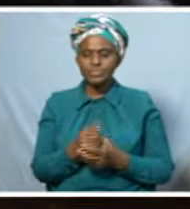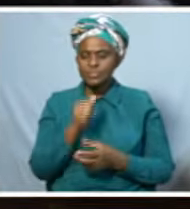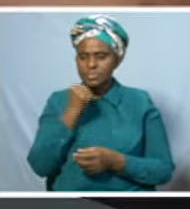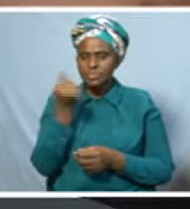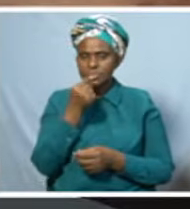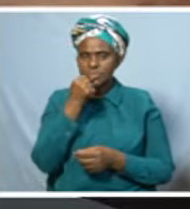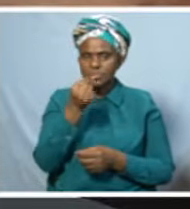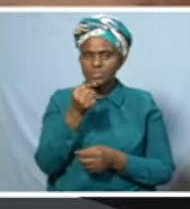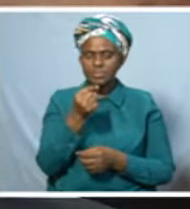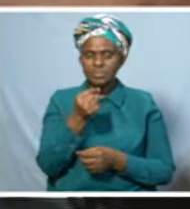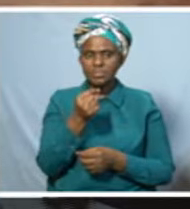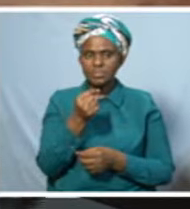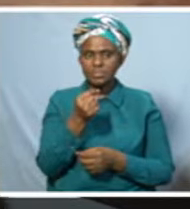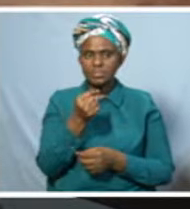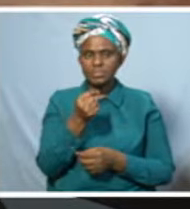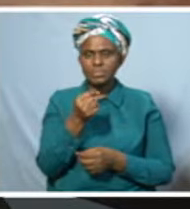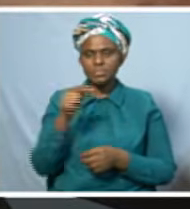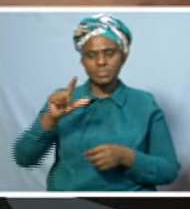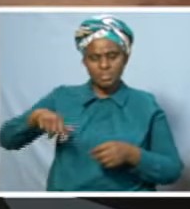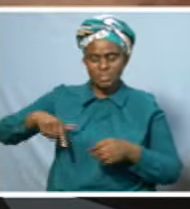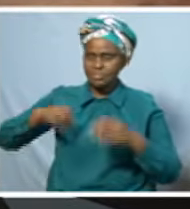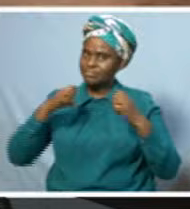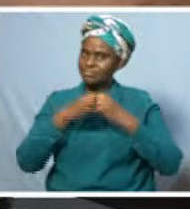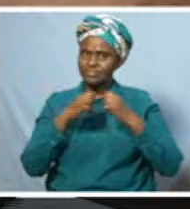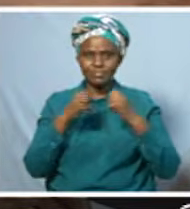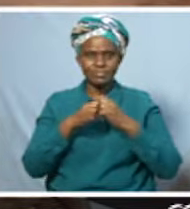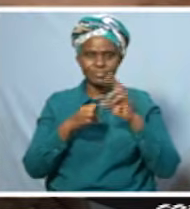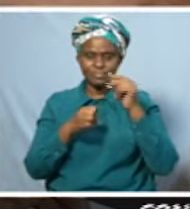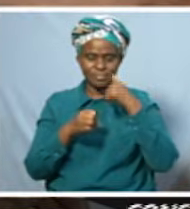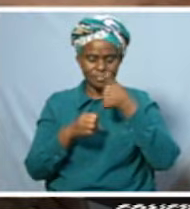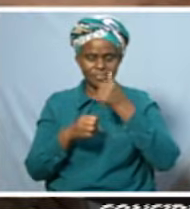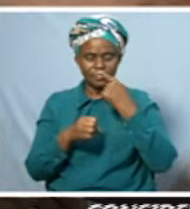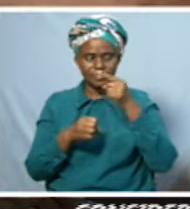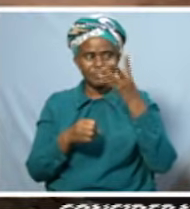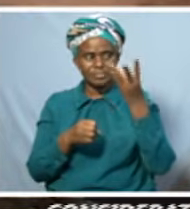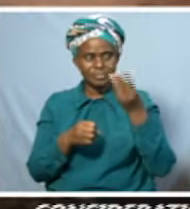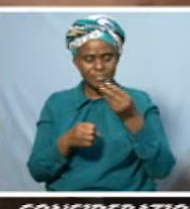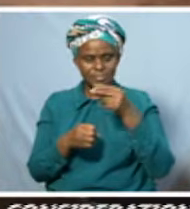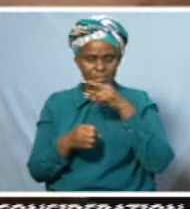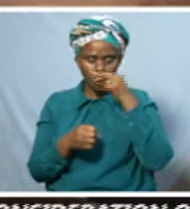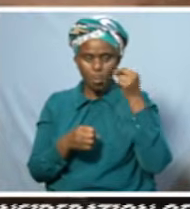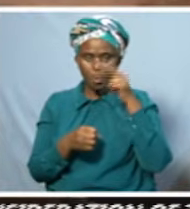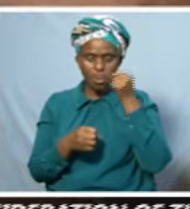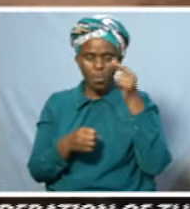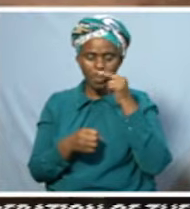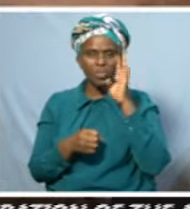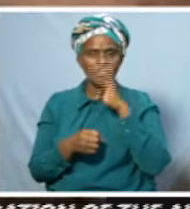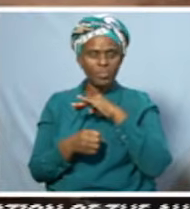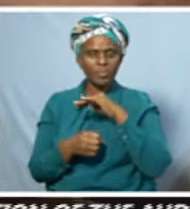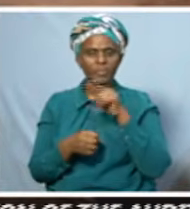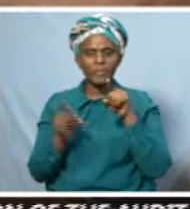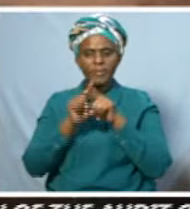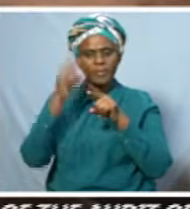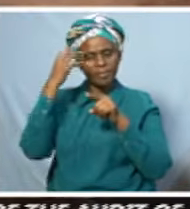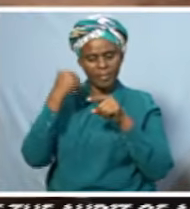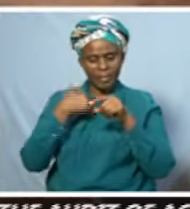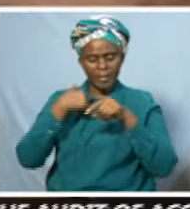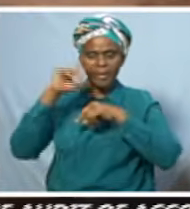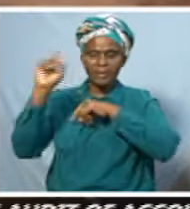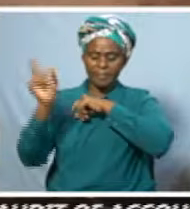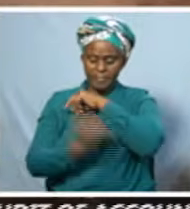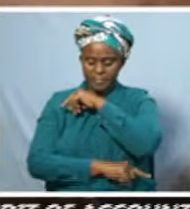Instead of saying due to delayed banking, you simply say the money was misappropriated and the officer has since